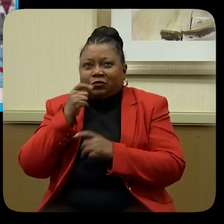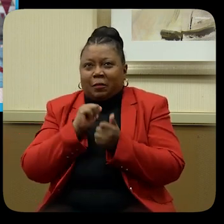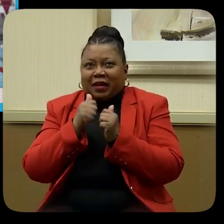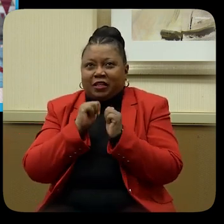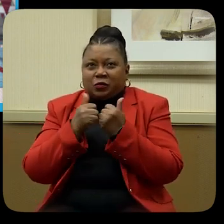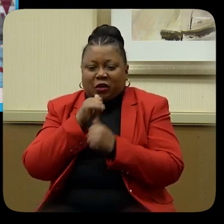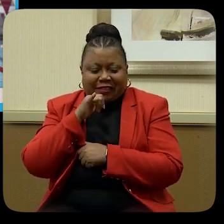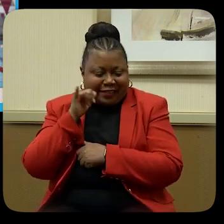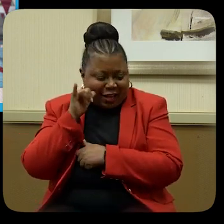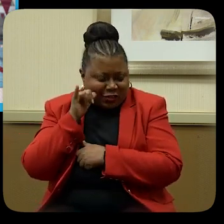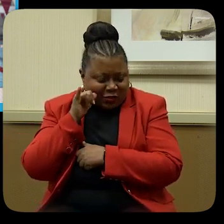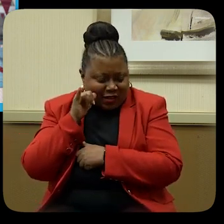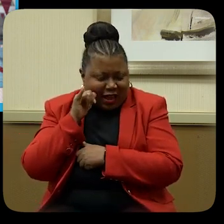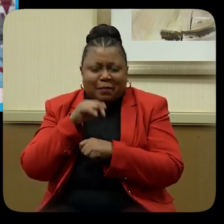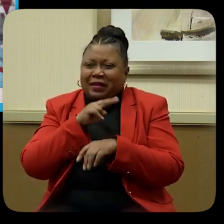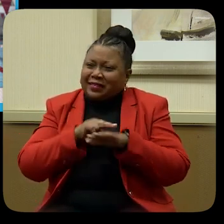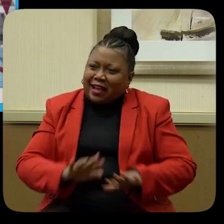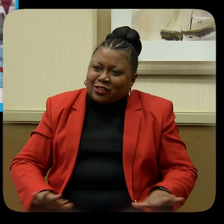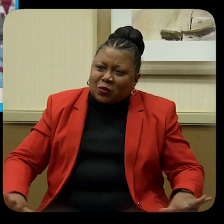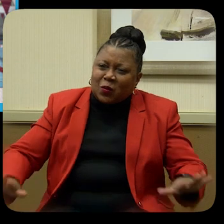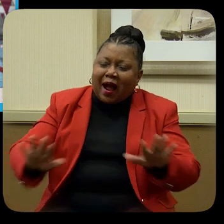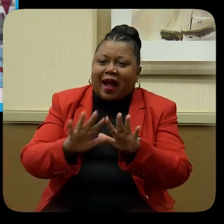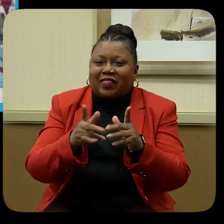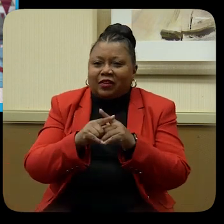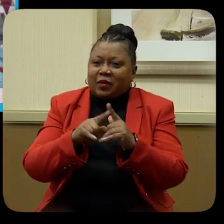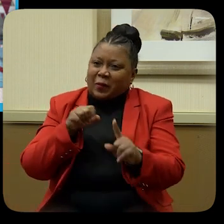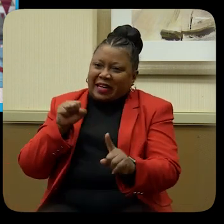yesterday, but nationwide there's been